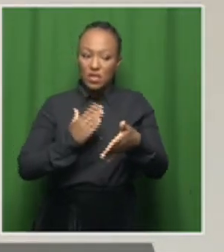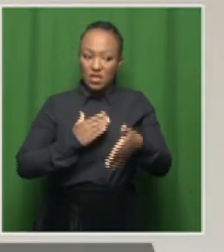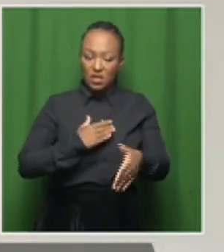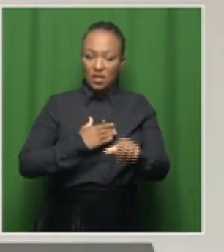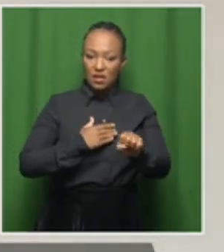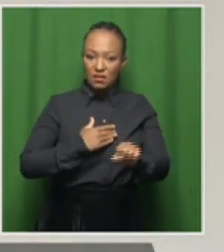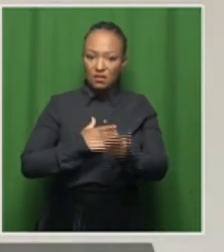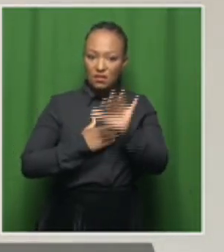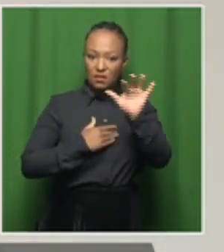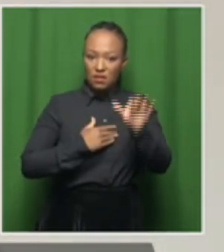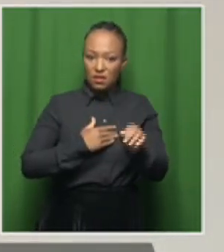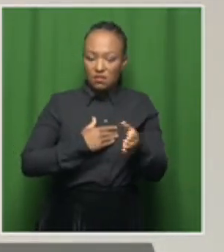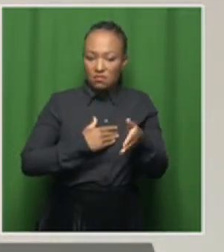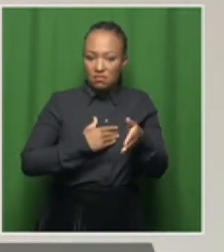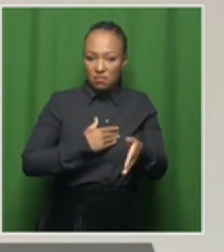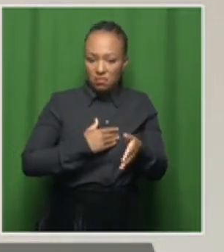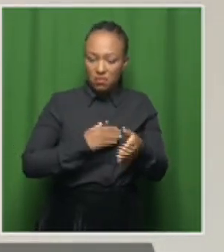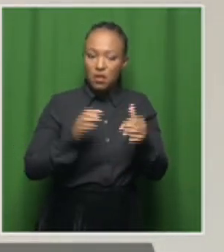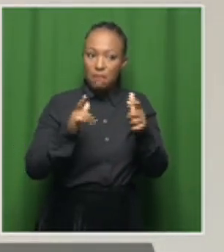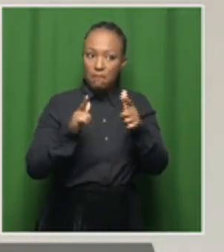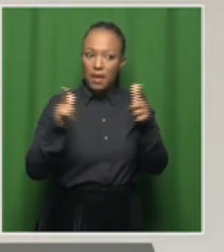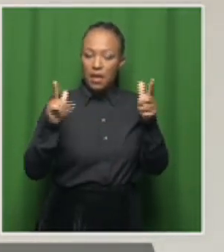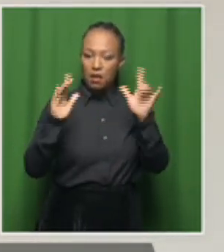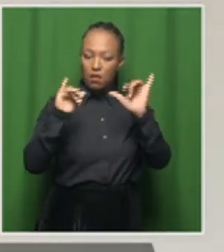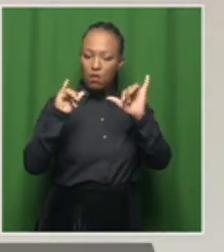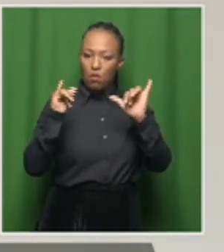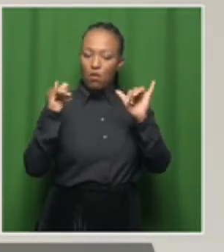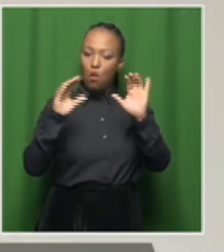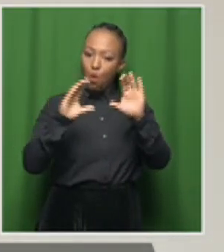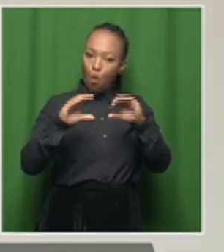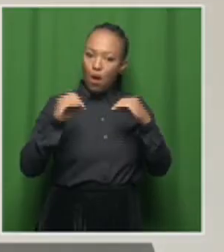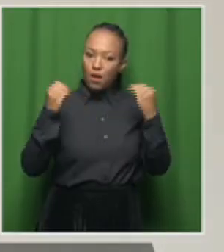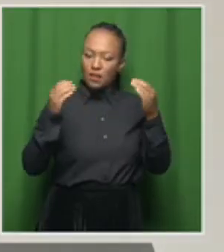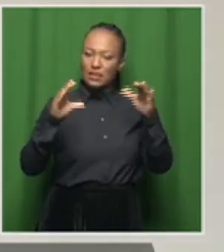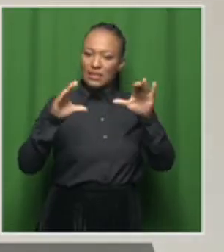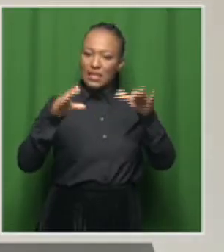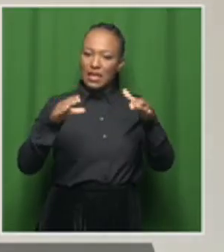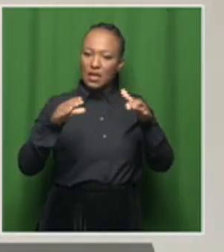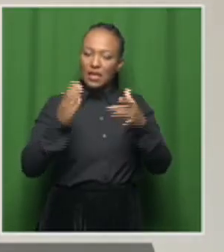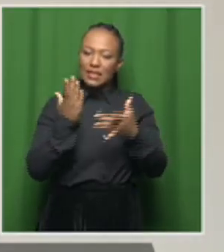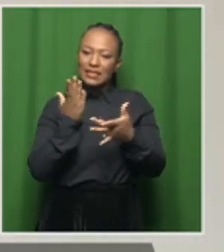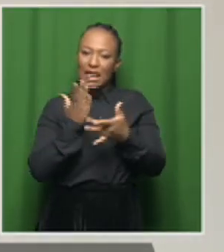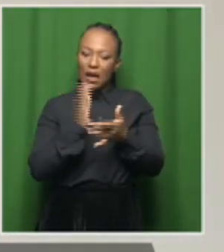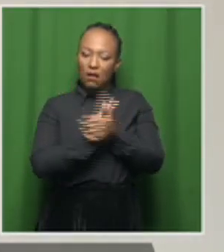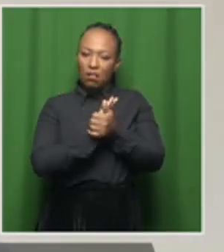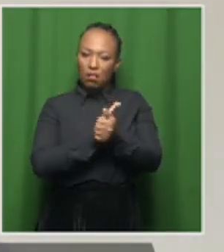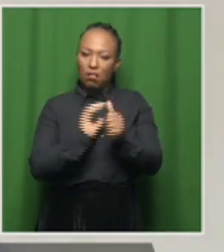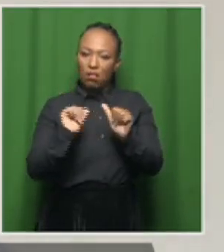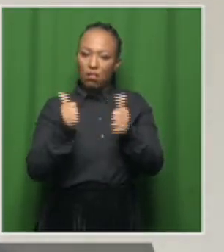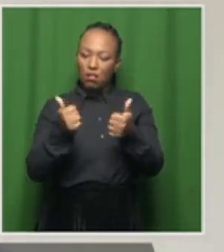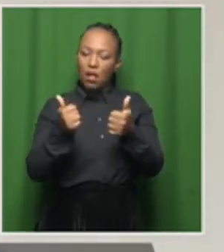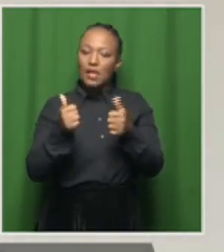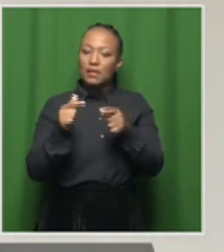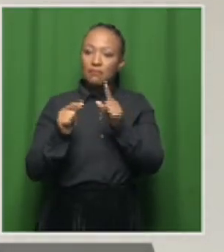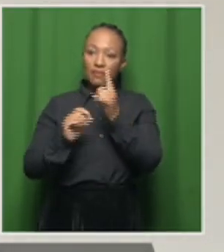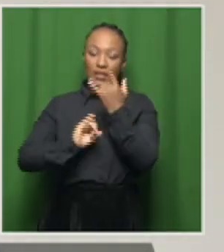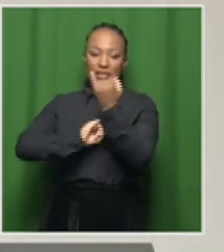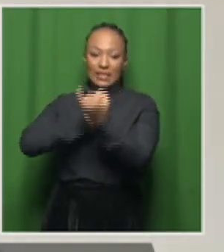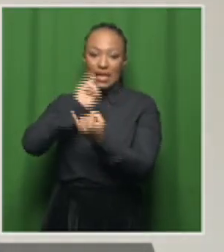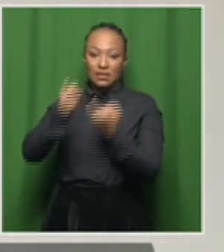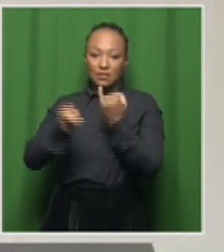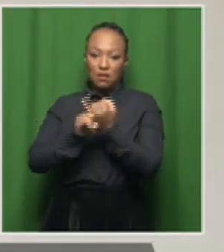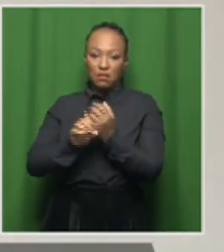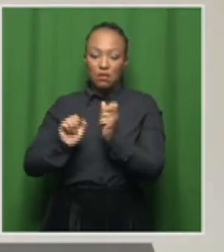with startups and large organizations hiring more tech talent, as well as opportunities abroad. So the world